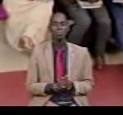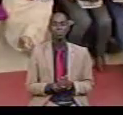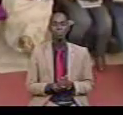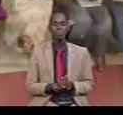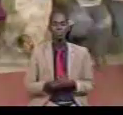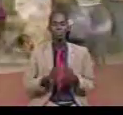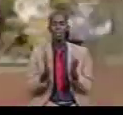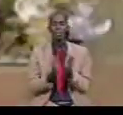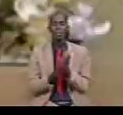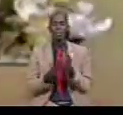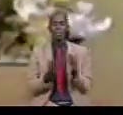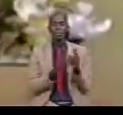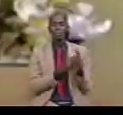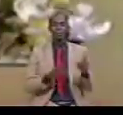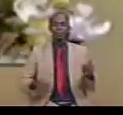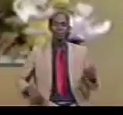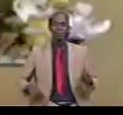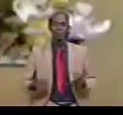Praise the Lord.